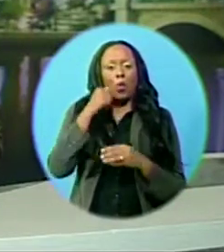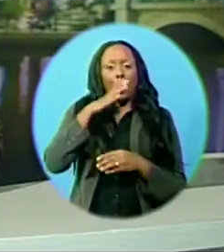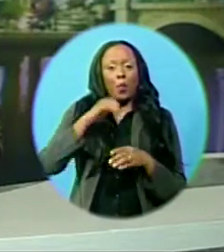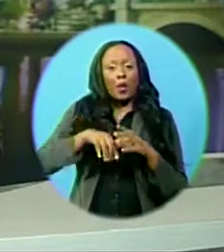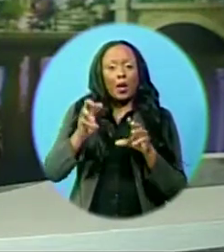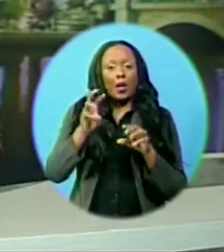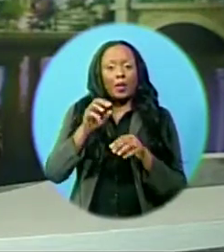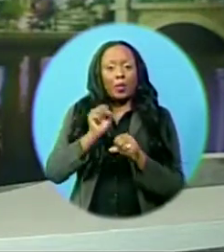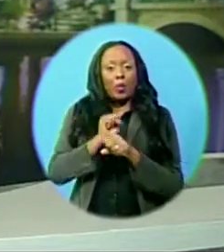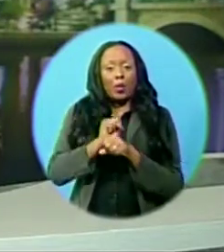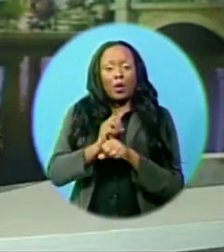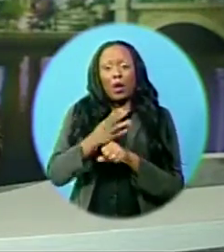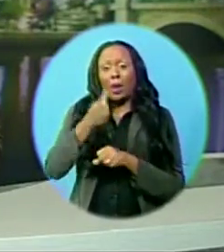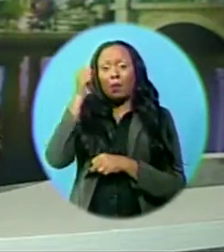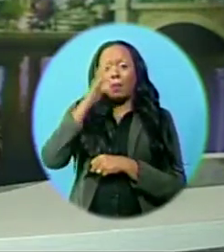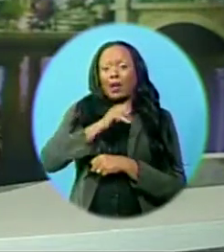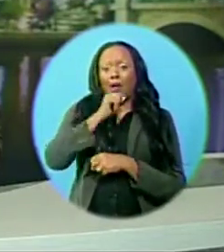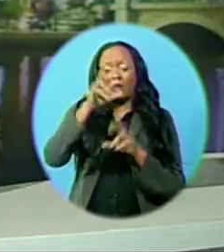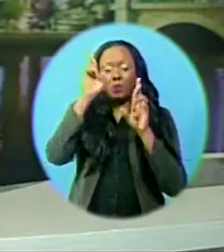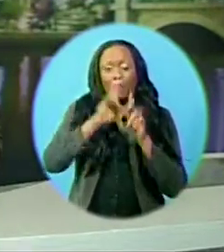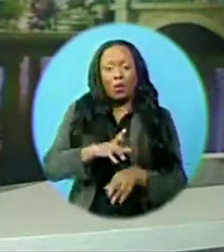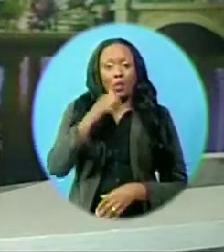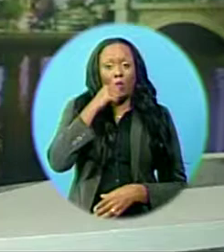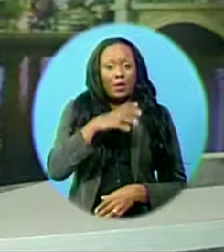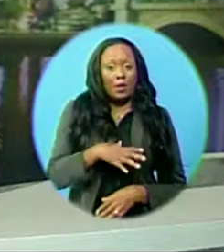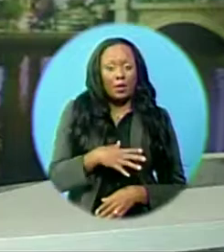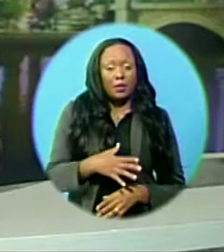failure of men like Gill to respect that dignity.